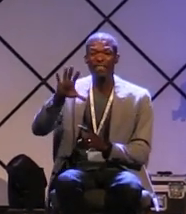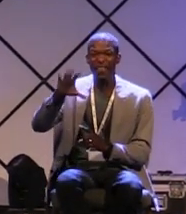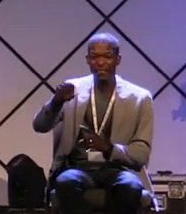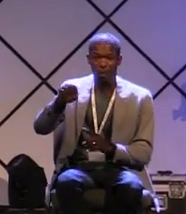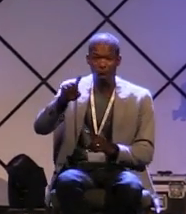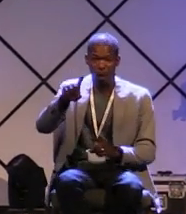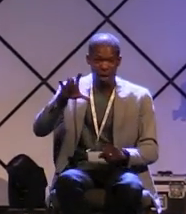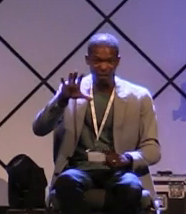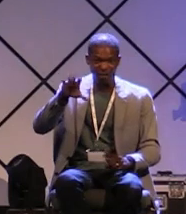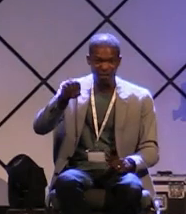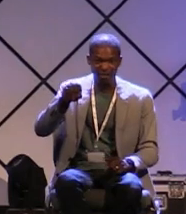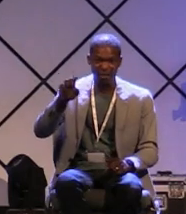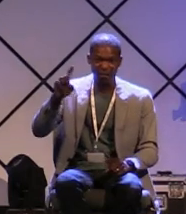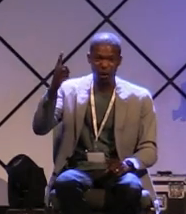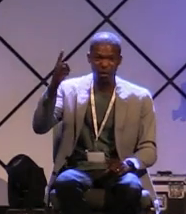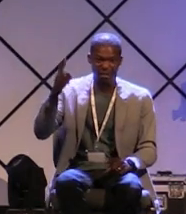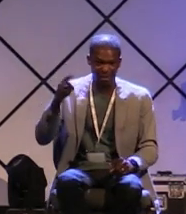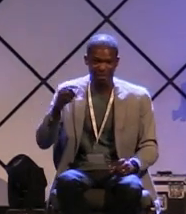starting.